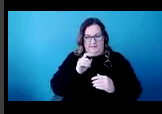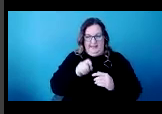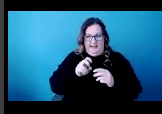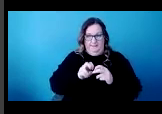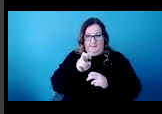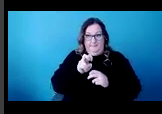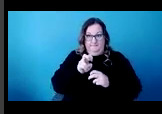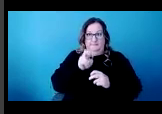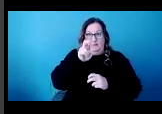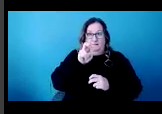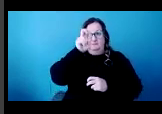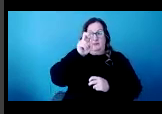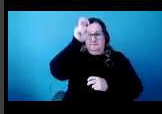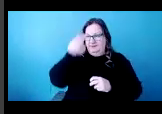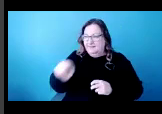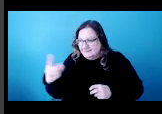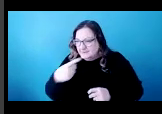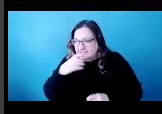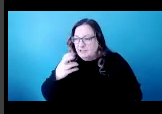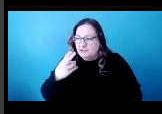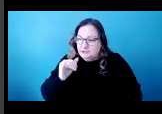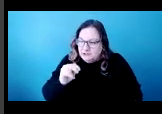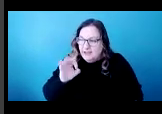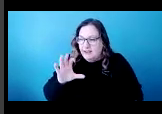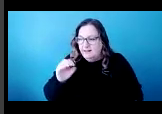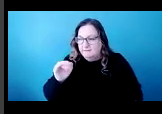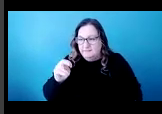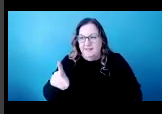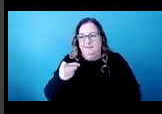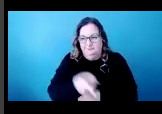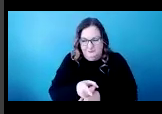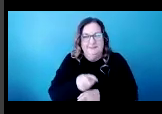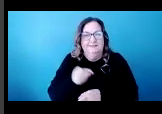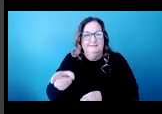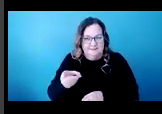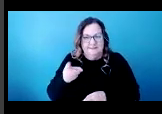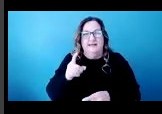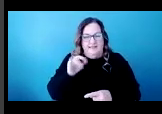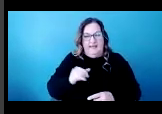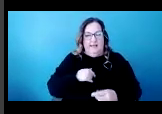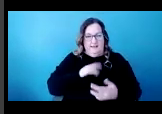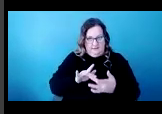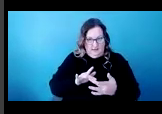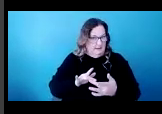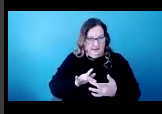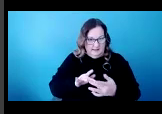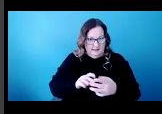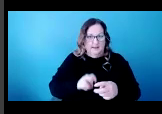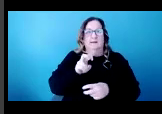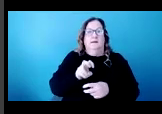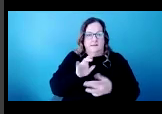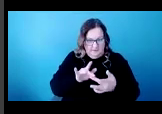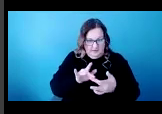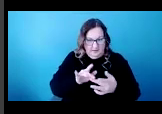phrase for this, following the proper process and procedures. But that follow-up piece is important because then